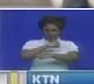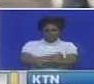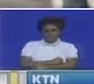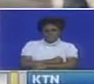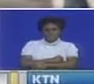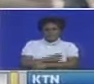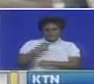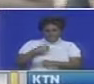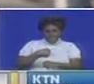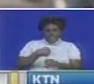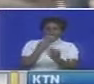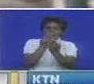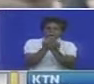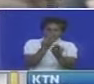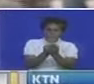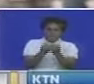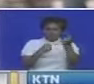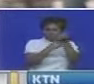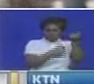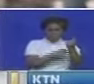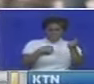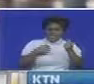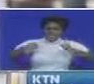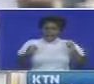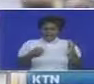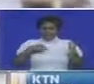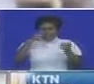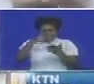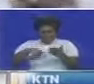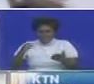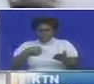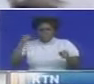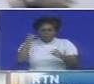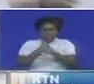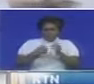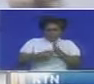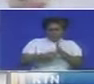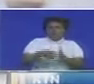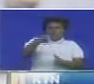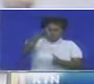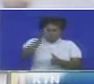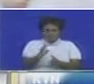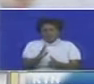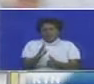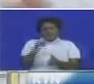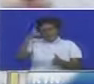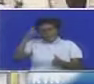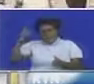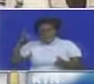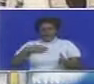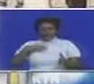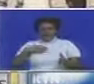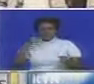education, so I applied for scholarship. I'm glad that I passed. I'll work hard and go to university. My dream is to be a